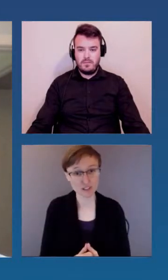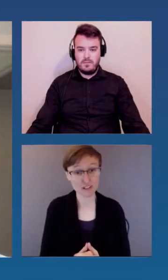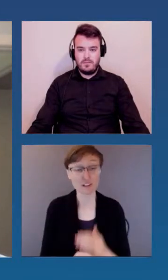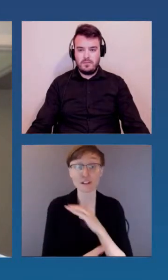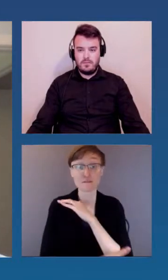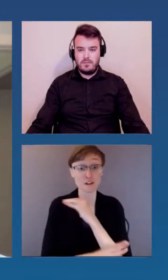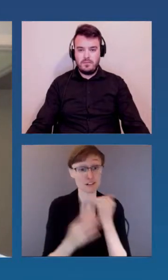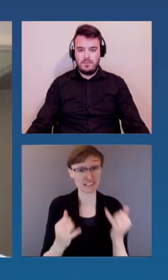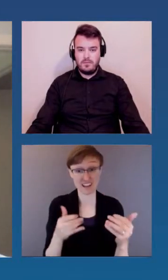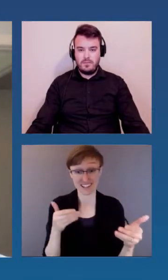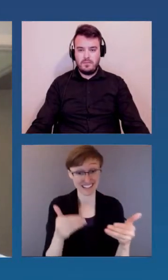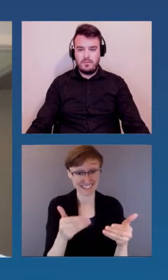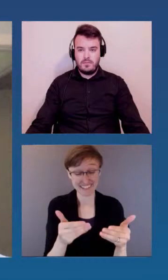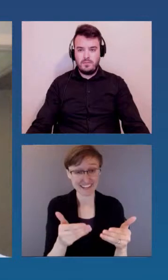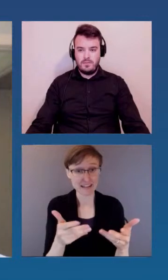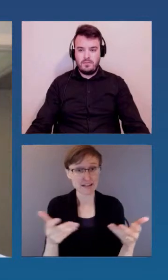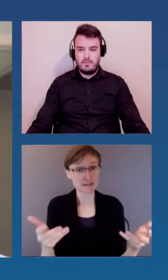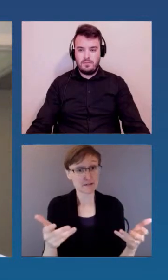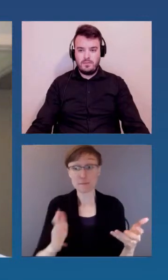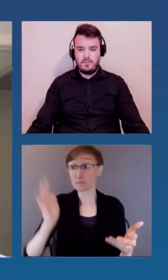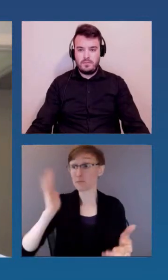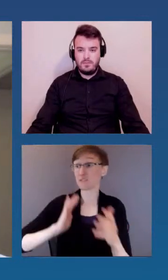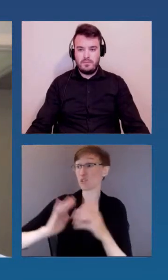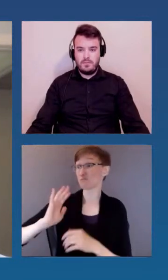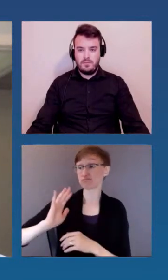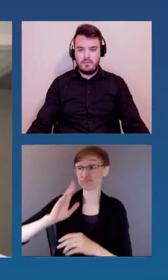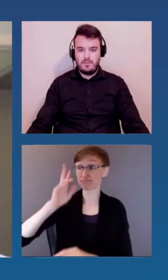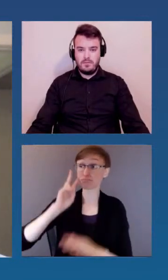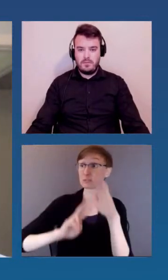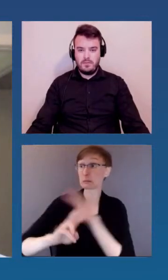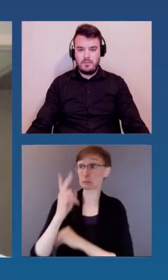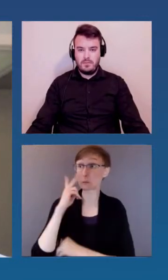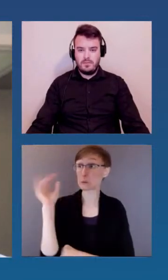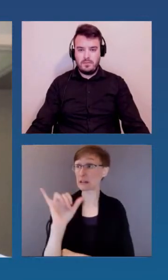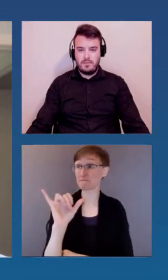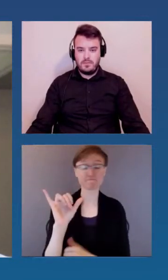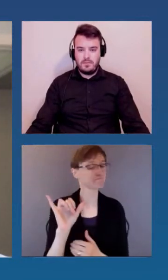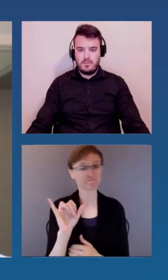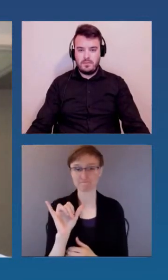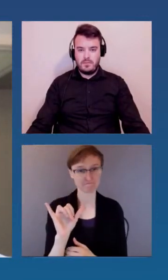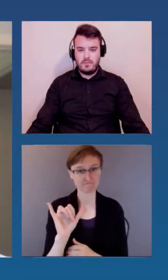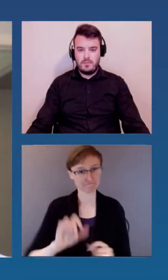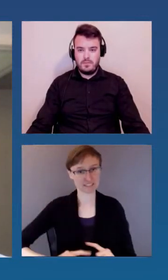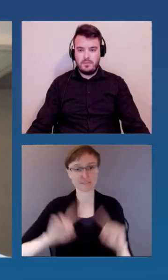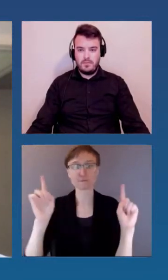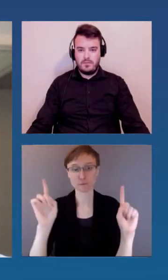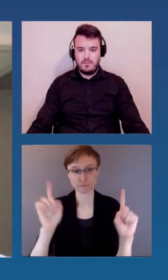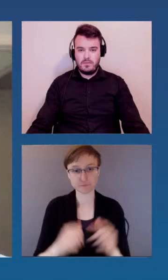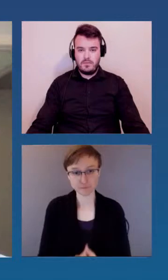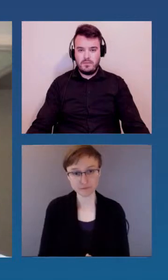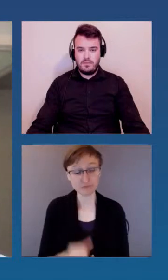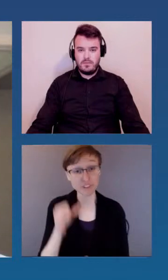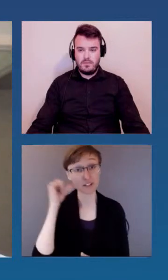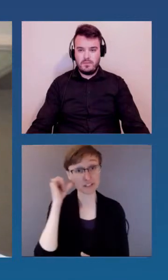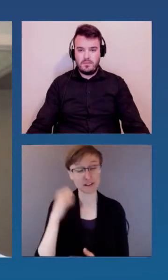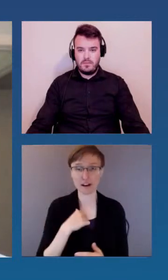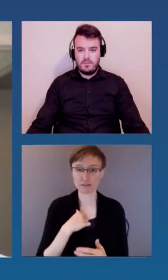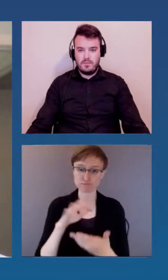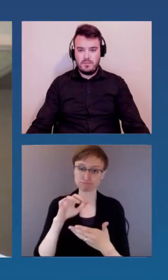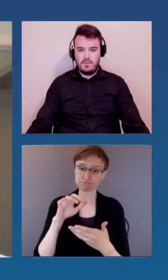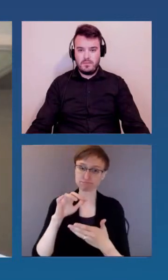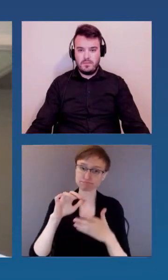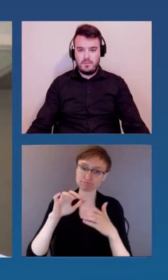with courage and compassion throughout the crisis. And they've also found a way to contribute in multiple ways by doing important research